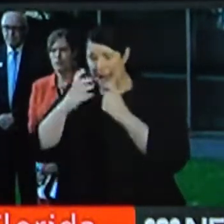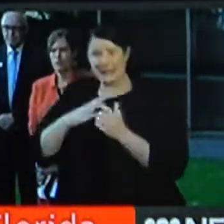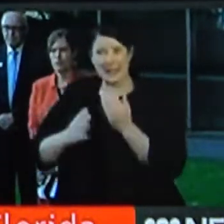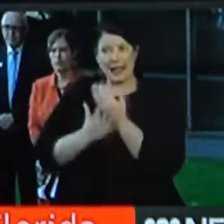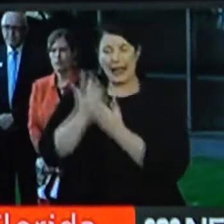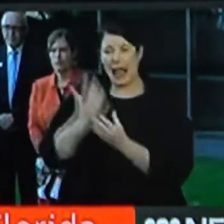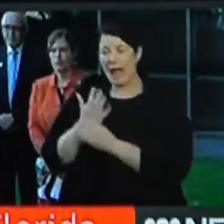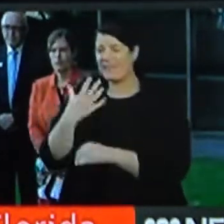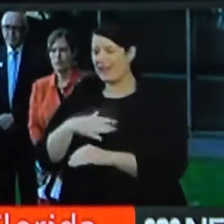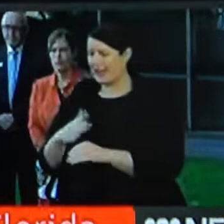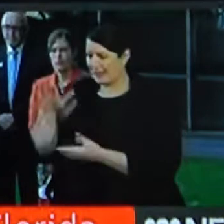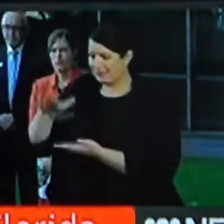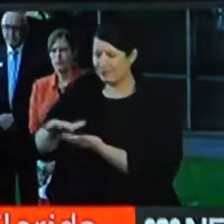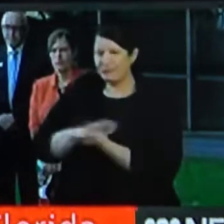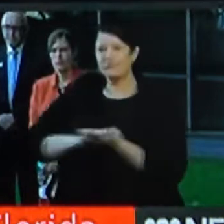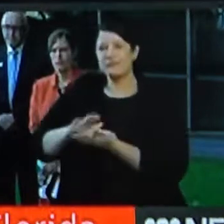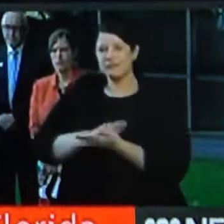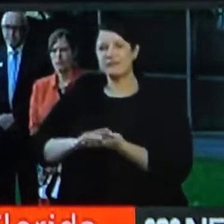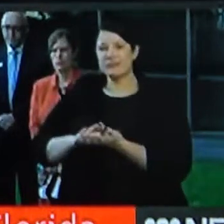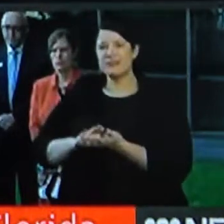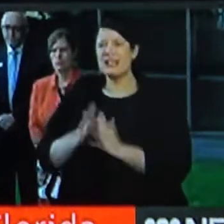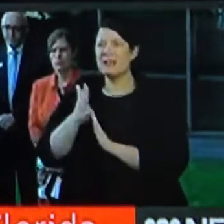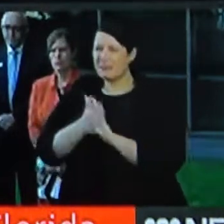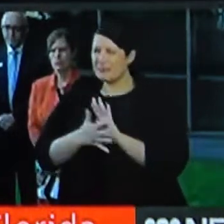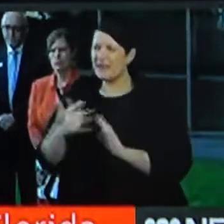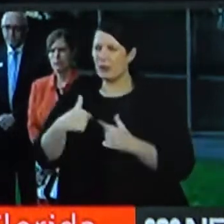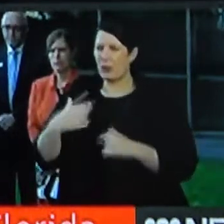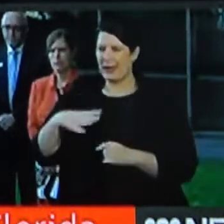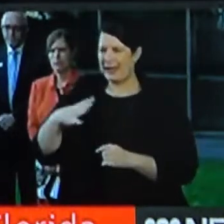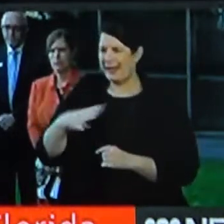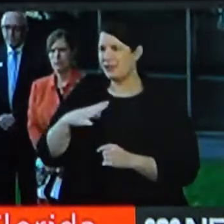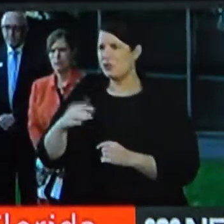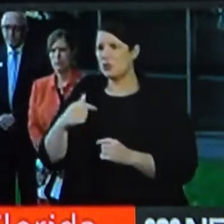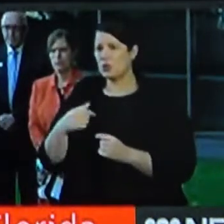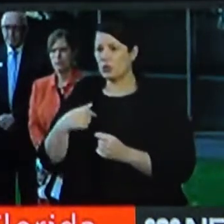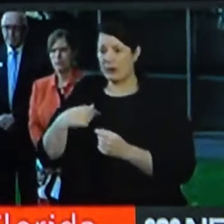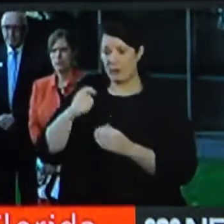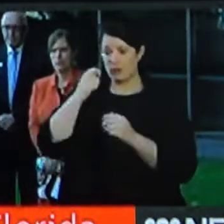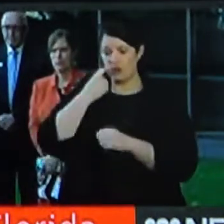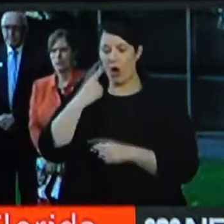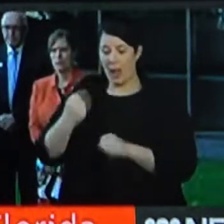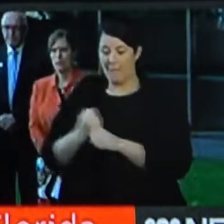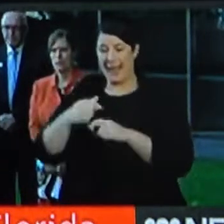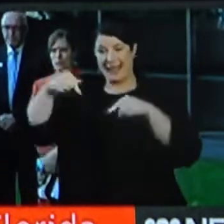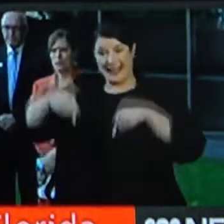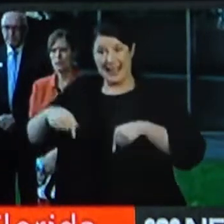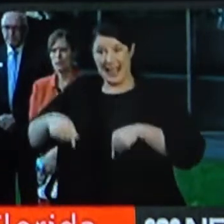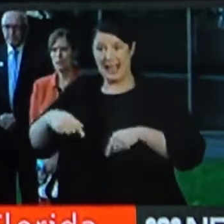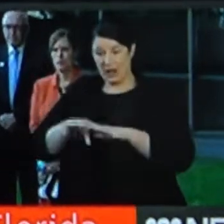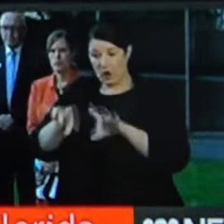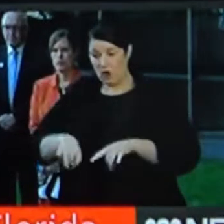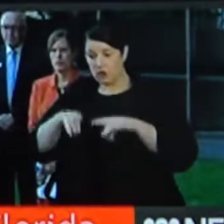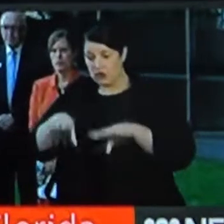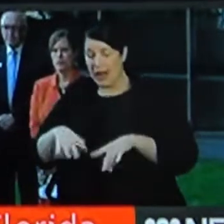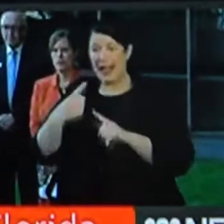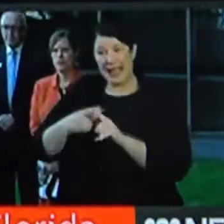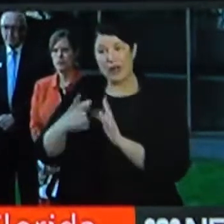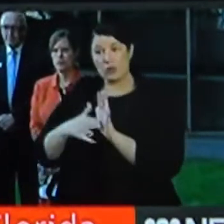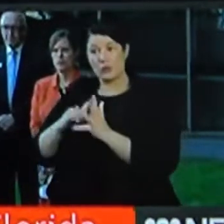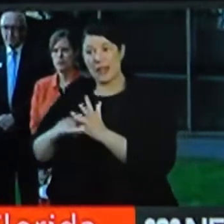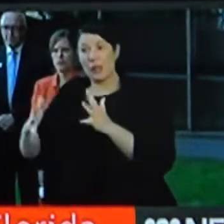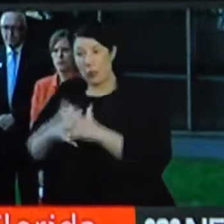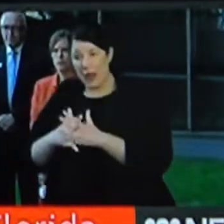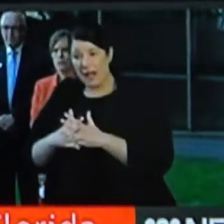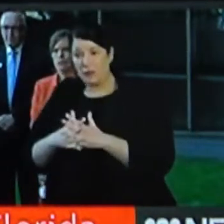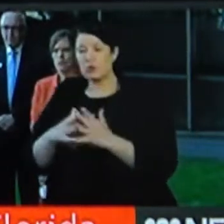exist. The supply chains aren't there. So we are sourcing as many supplies as we can to make sure all of our hospitals in New South Wales, and also people in